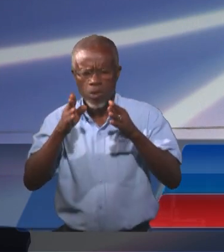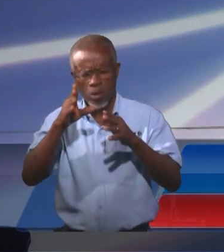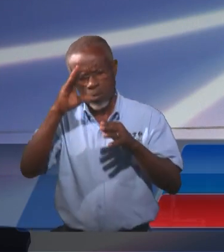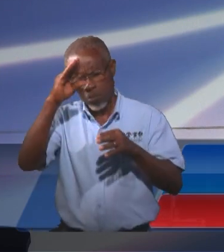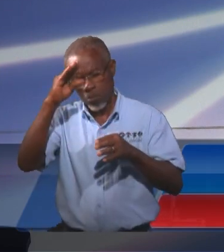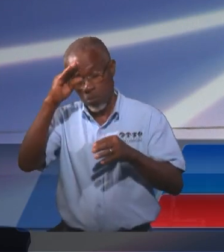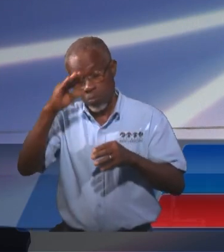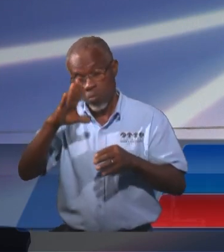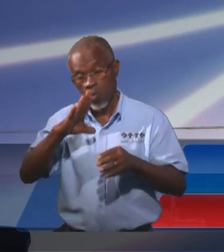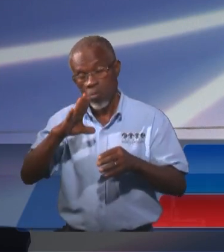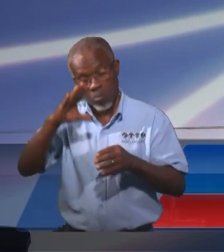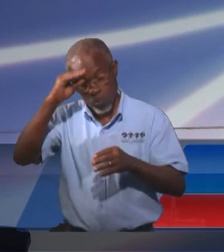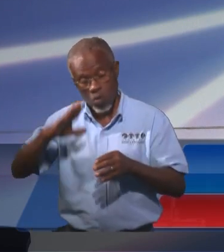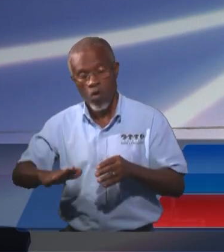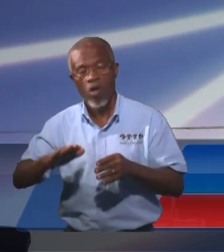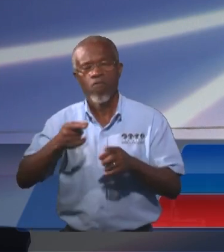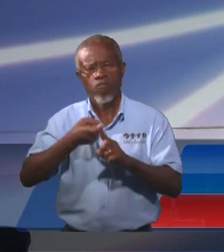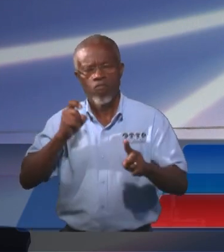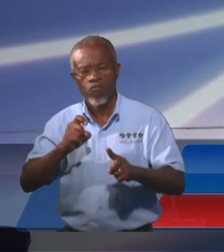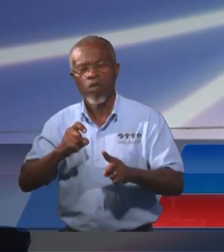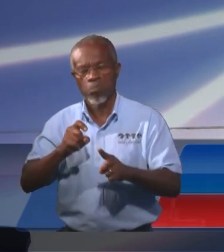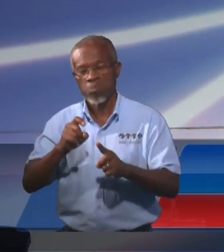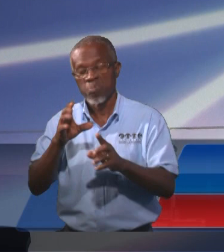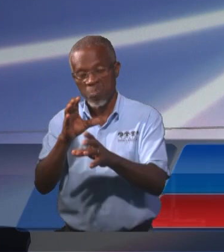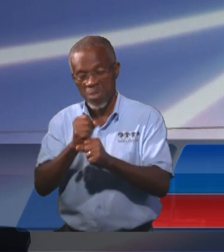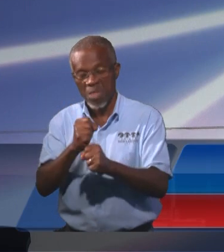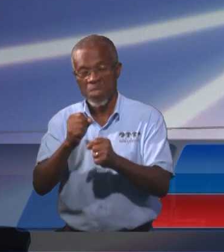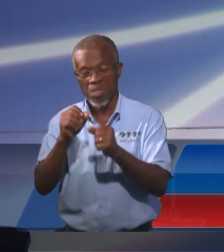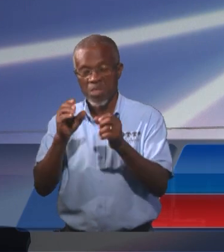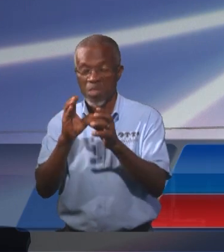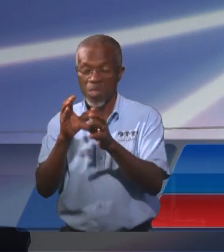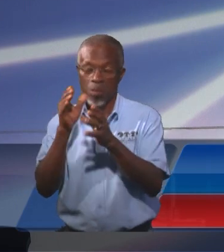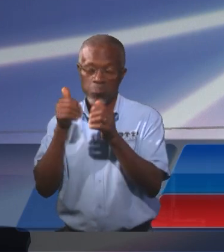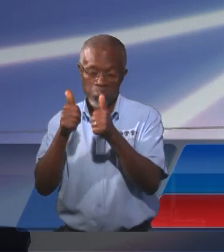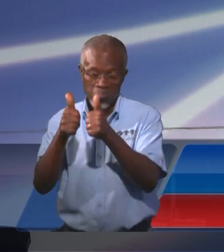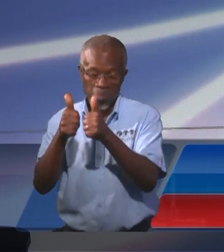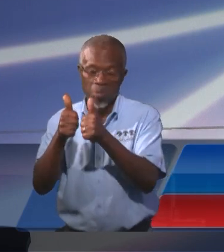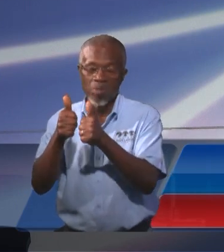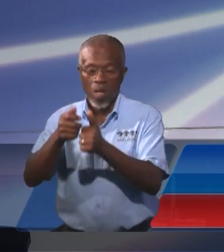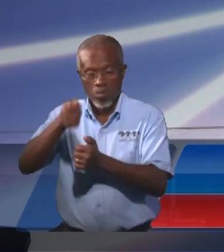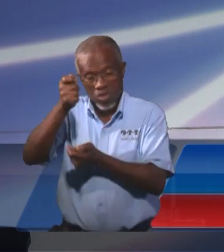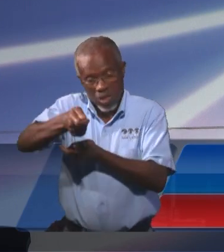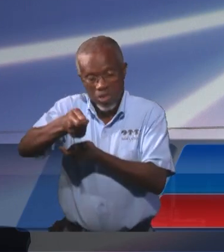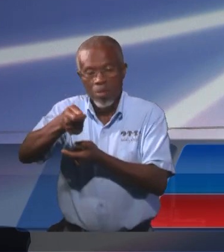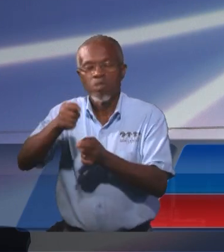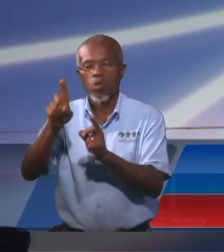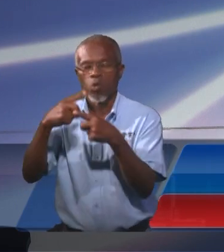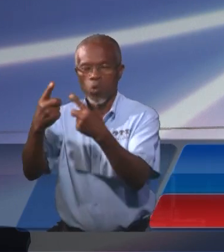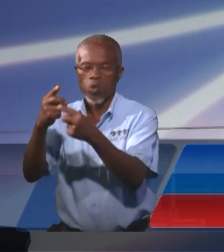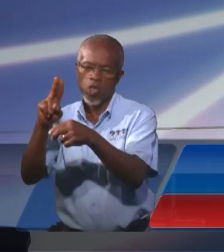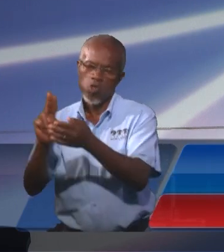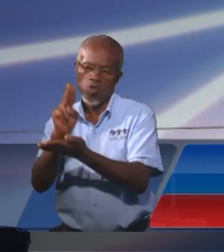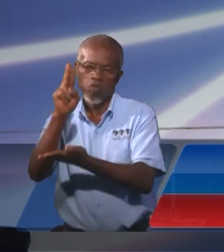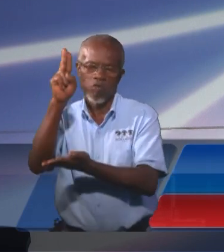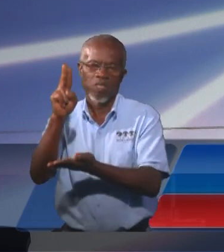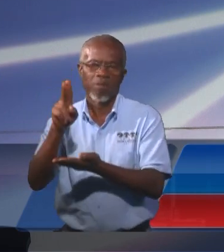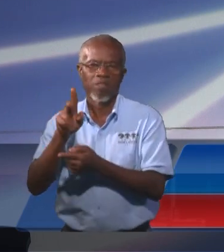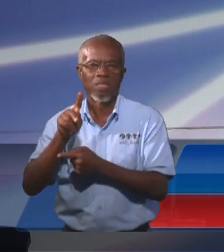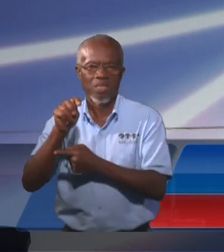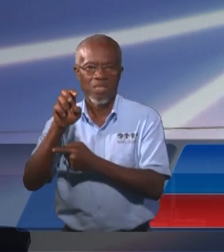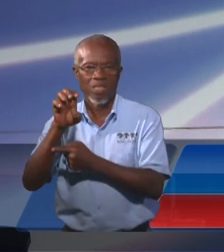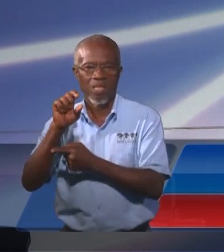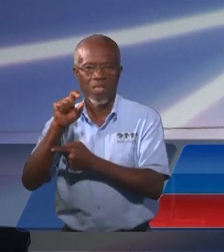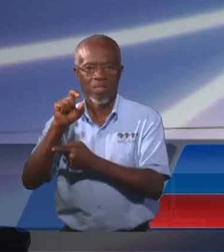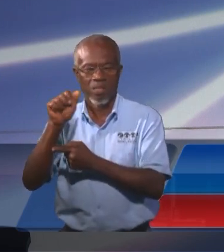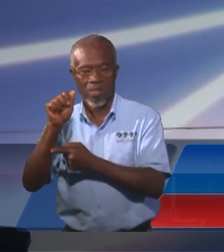and awardee of a mechanical engineering scholarship at St. Mary's University in Texas. This exemplary young mentor, who prides himself